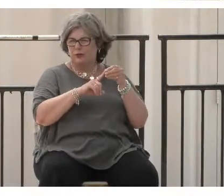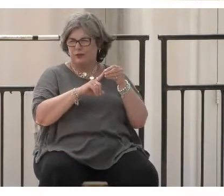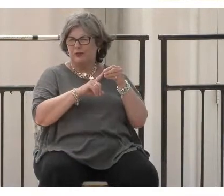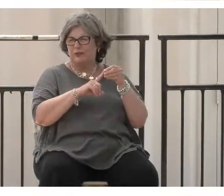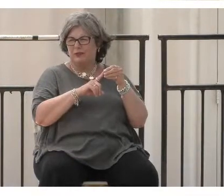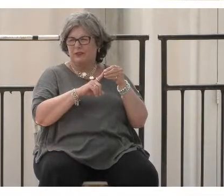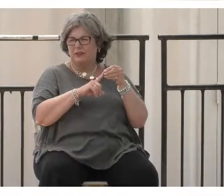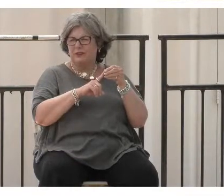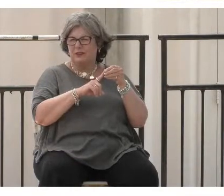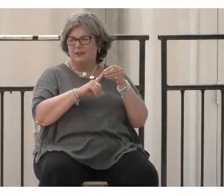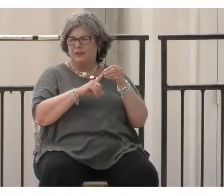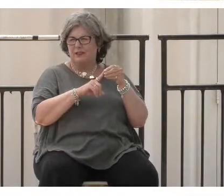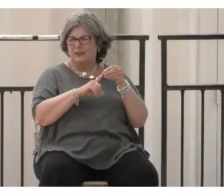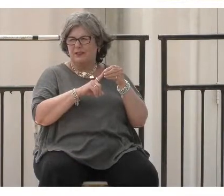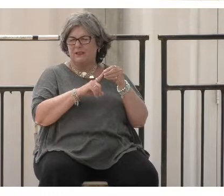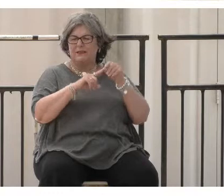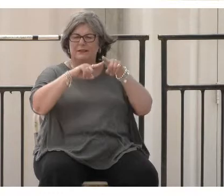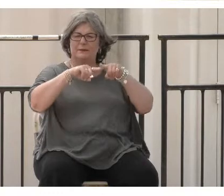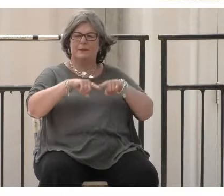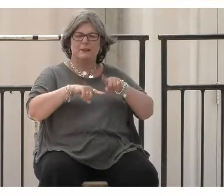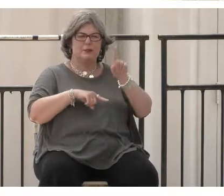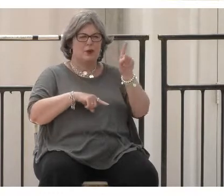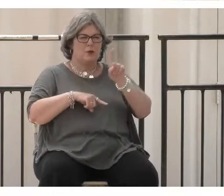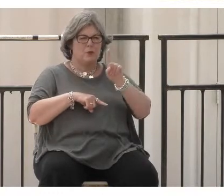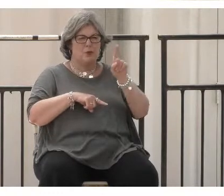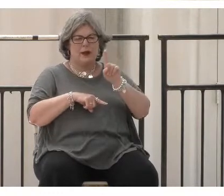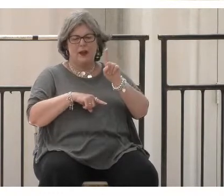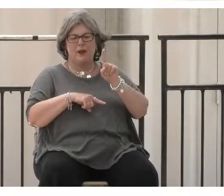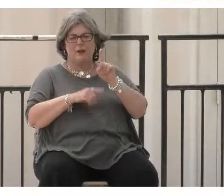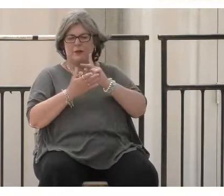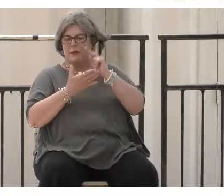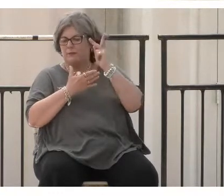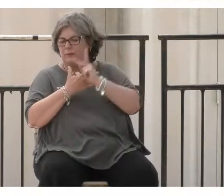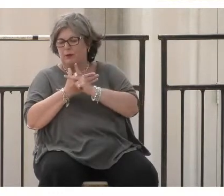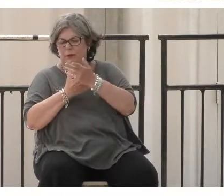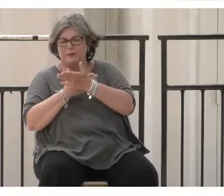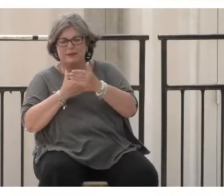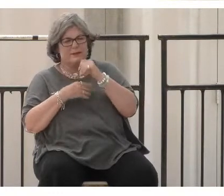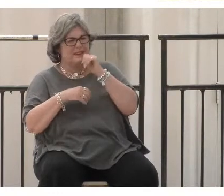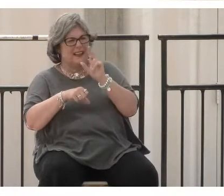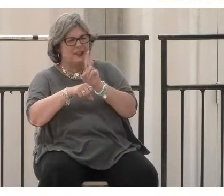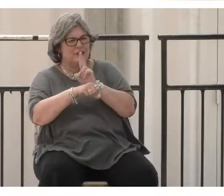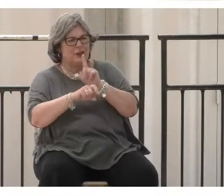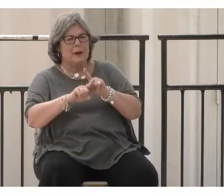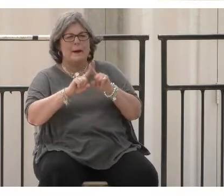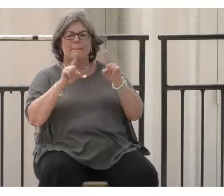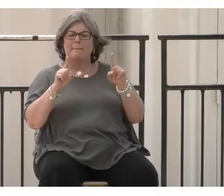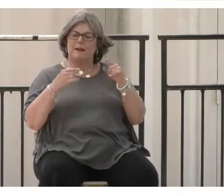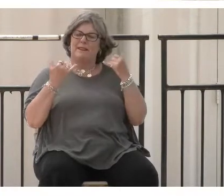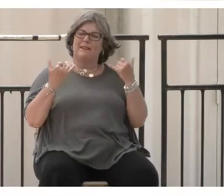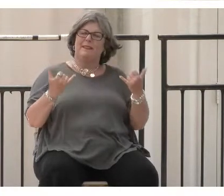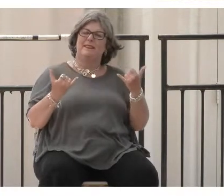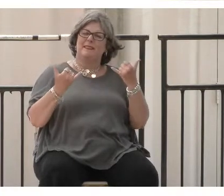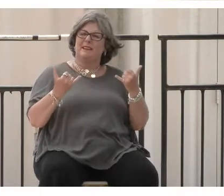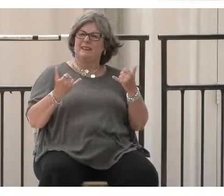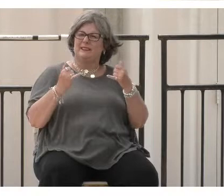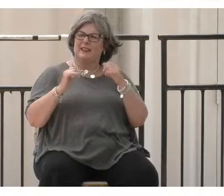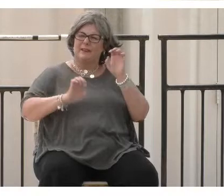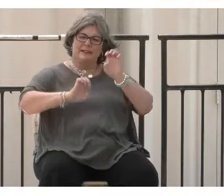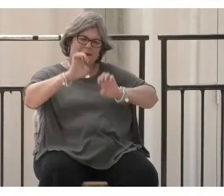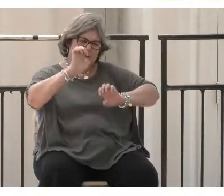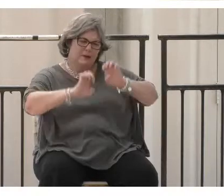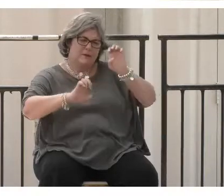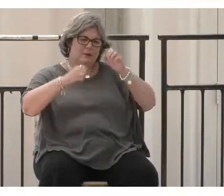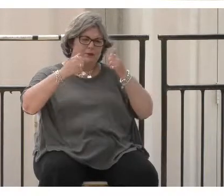whether it's mud architecture or coral that is no longer used. But I think this is that level of experimentation that